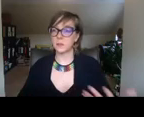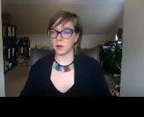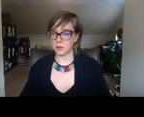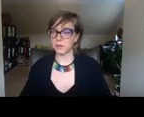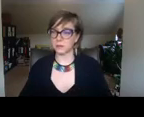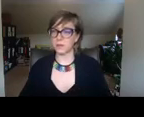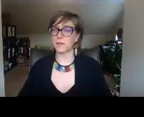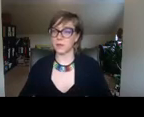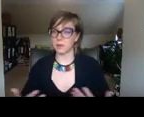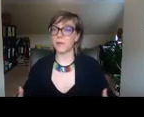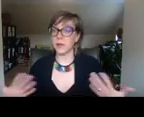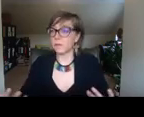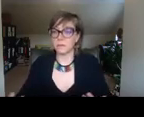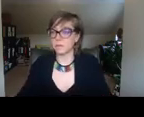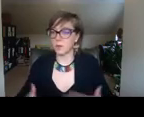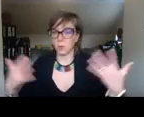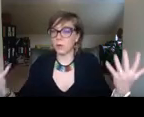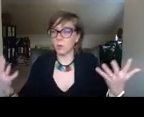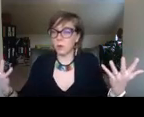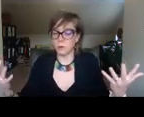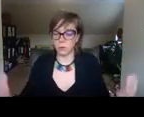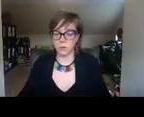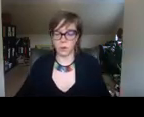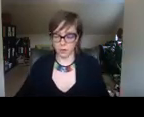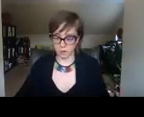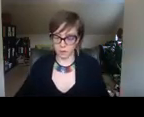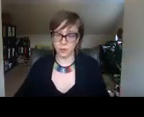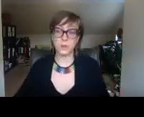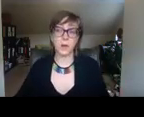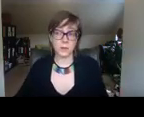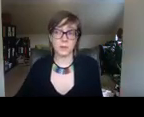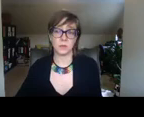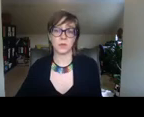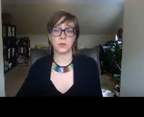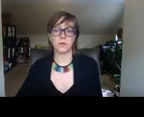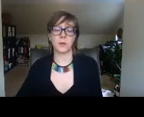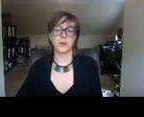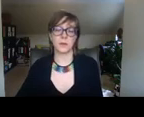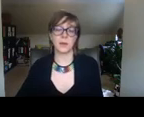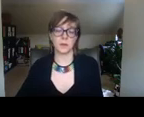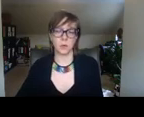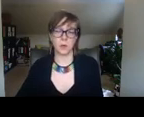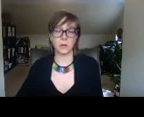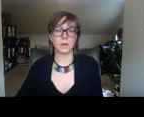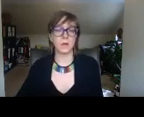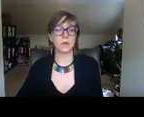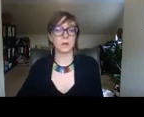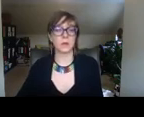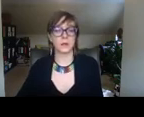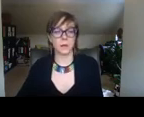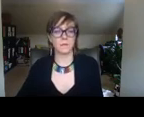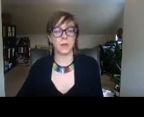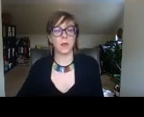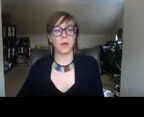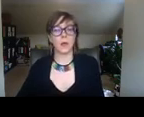see as positive for them. What's going on that they feel is positive as a result of the pandemic and working in the field during